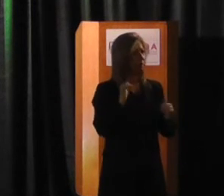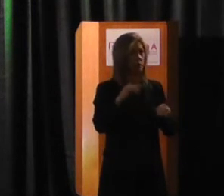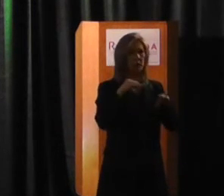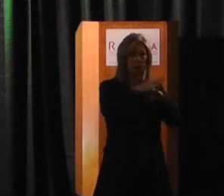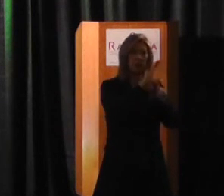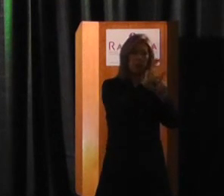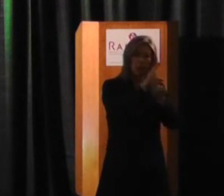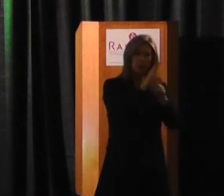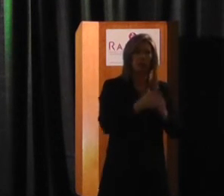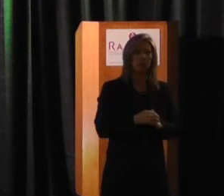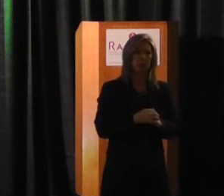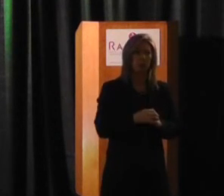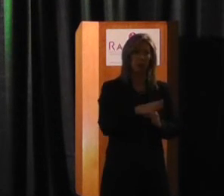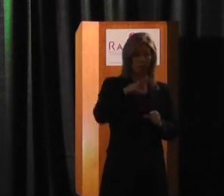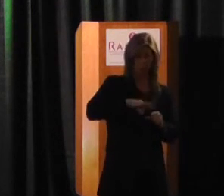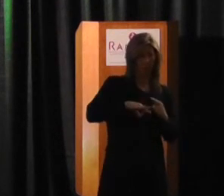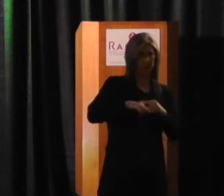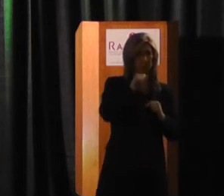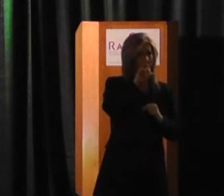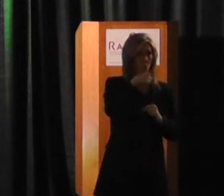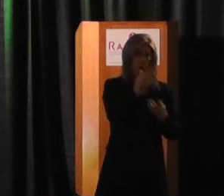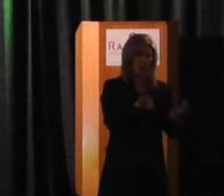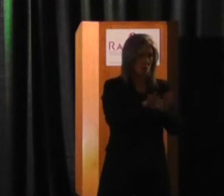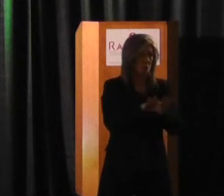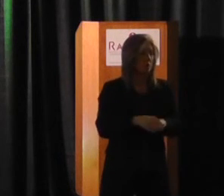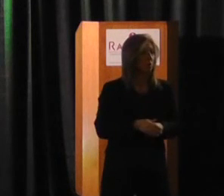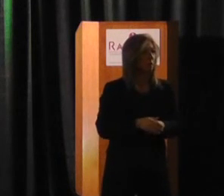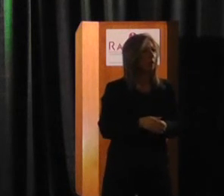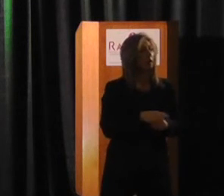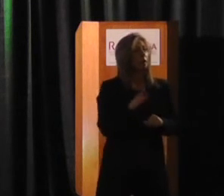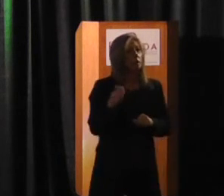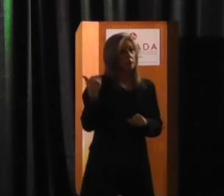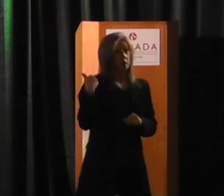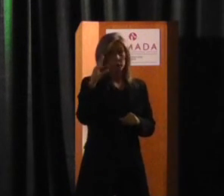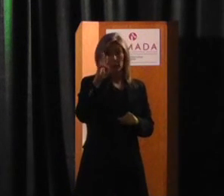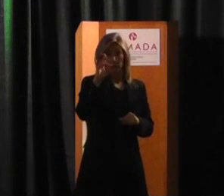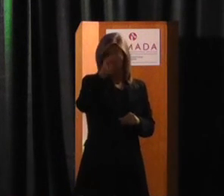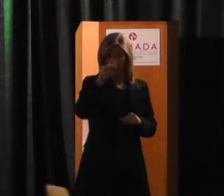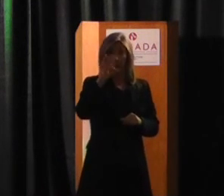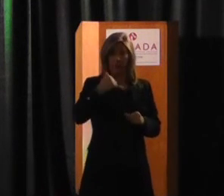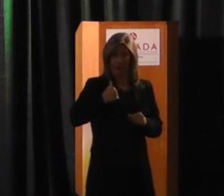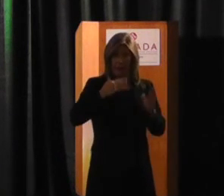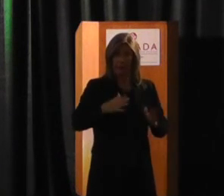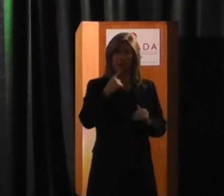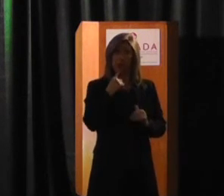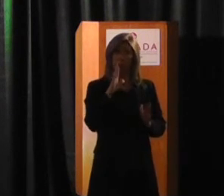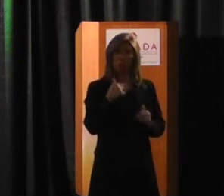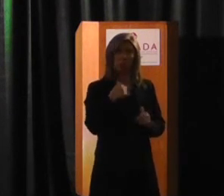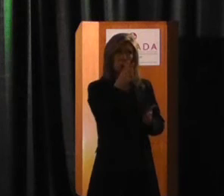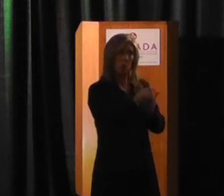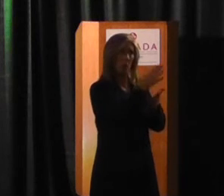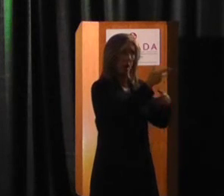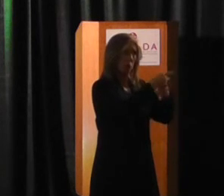line? A 2008 Compass Research poll found that 78% of Canadians said they were more likely to buy a product or service from a